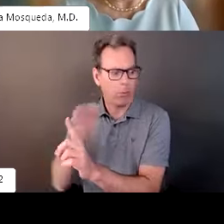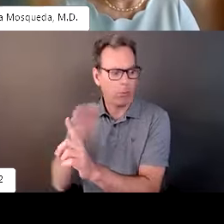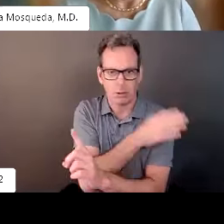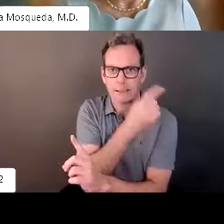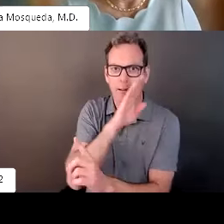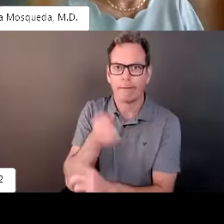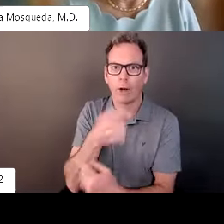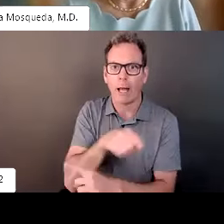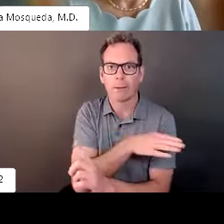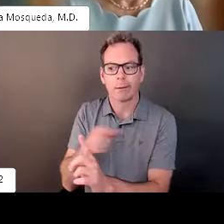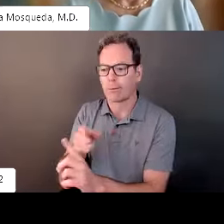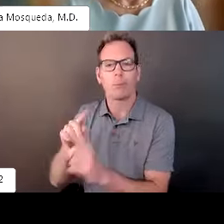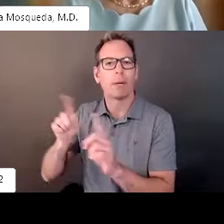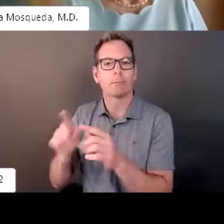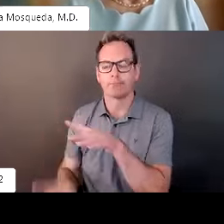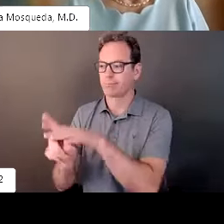on.